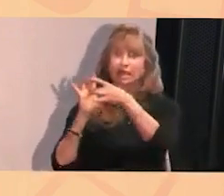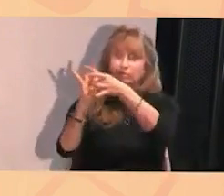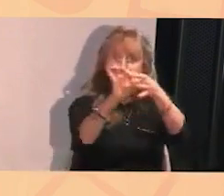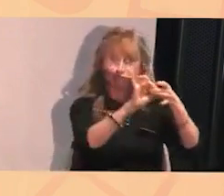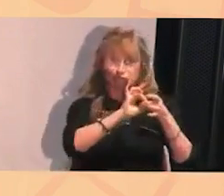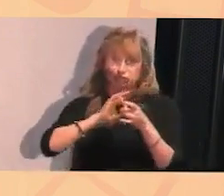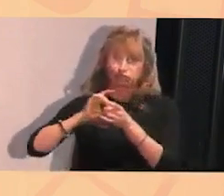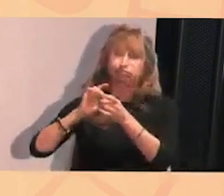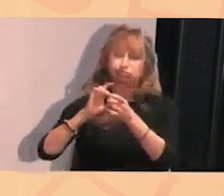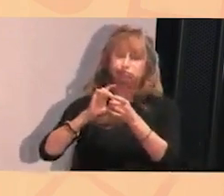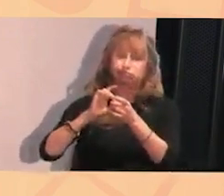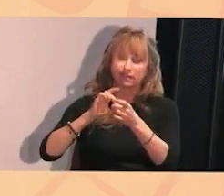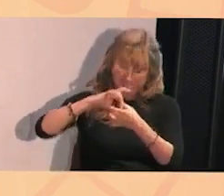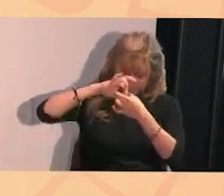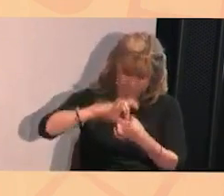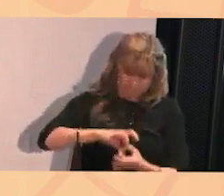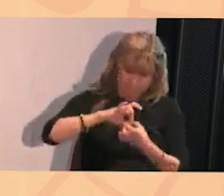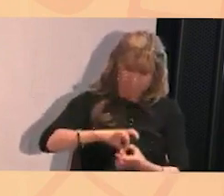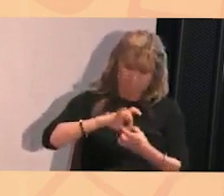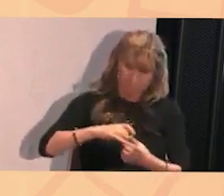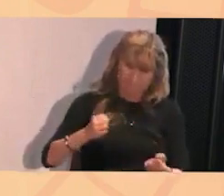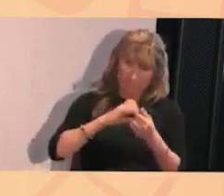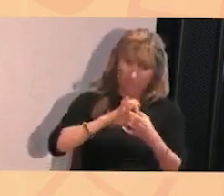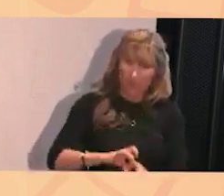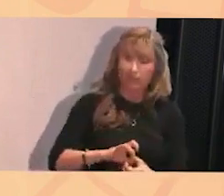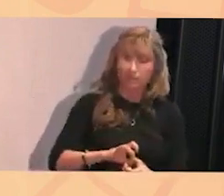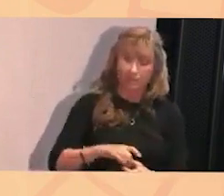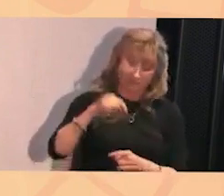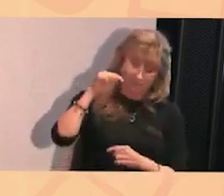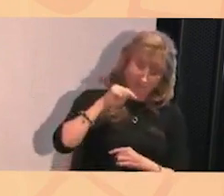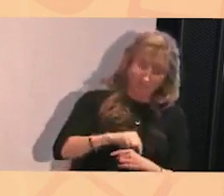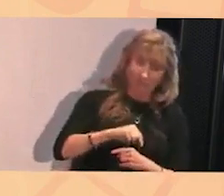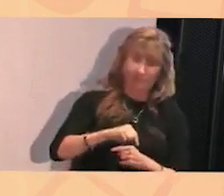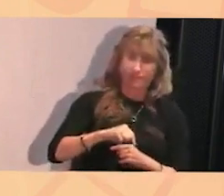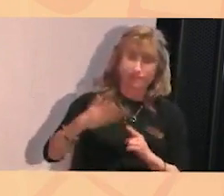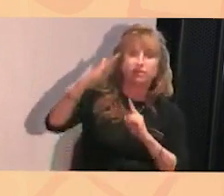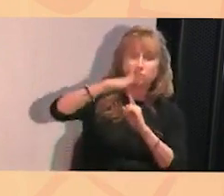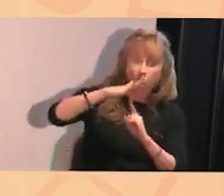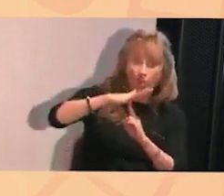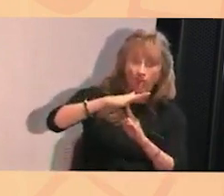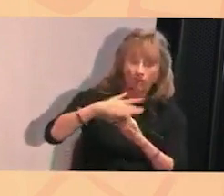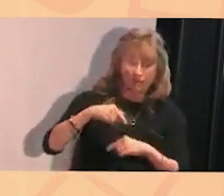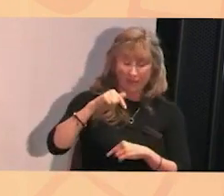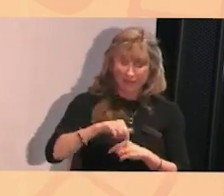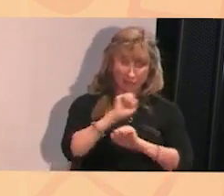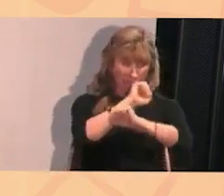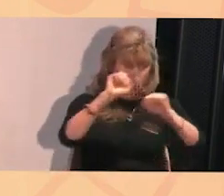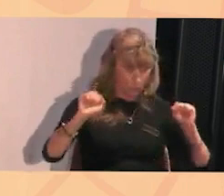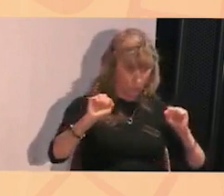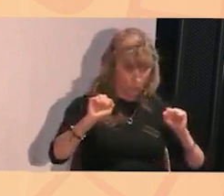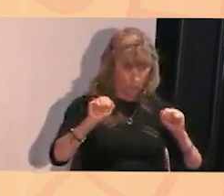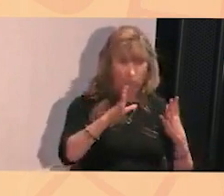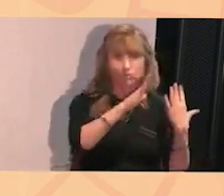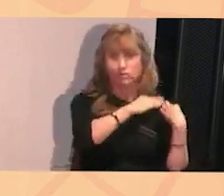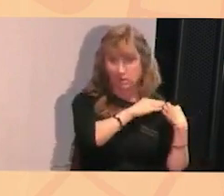who binds themselves to this land. This is the key. This is your responsibility.